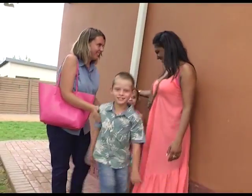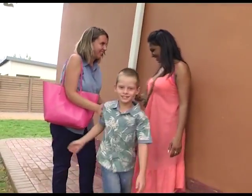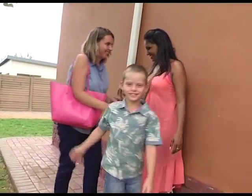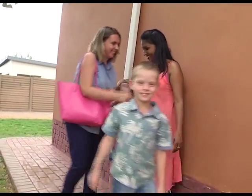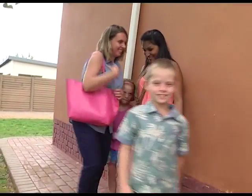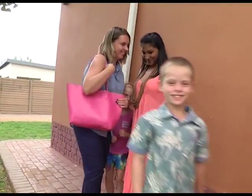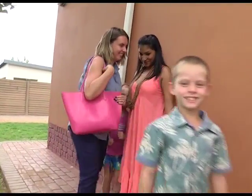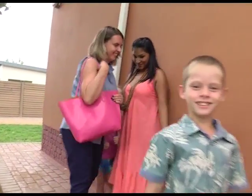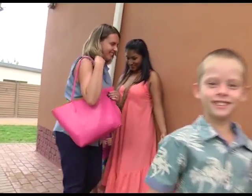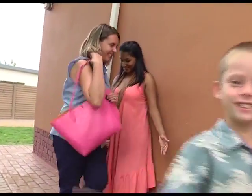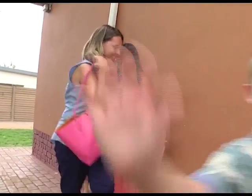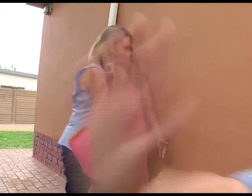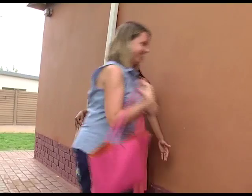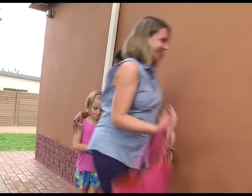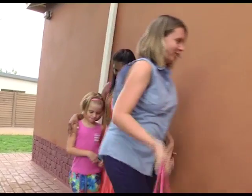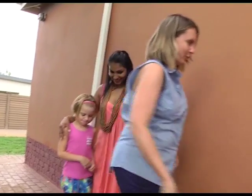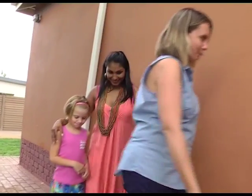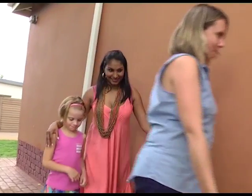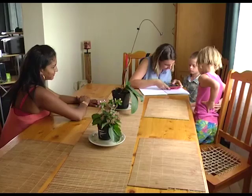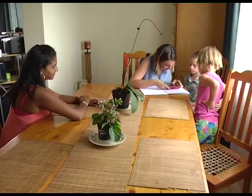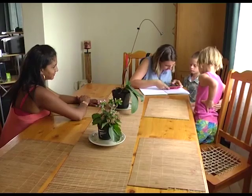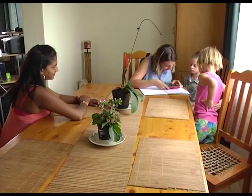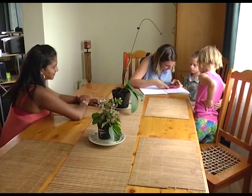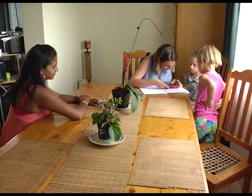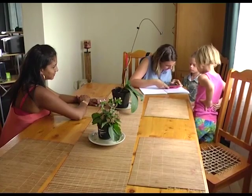Let's go. Hi.